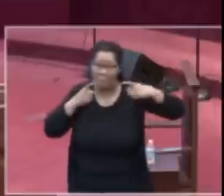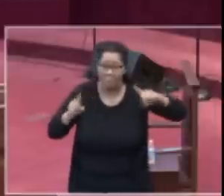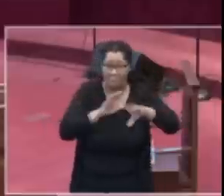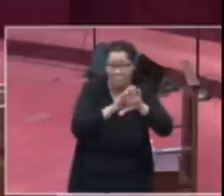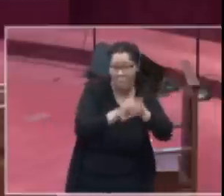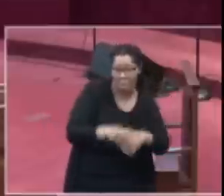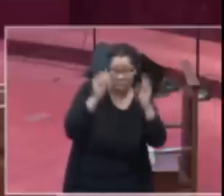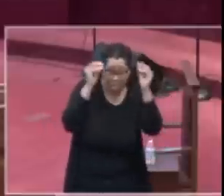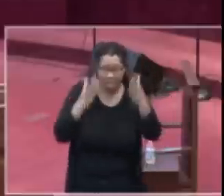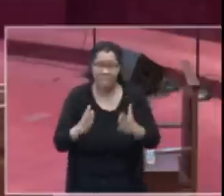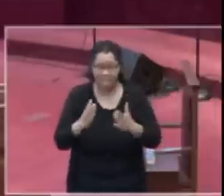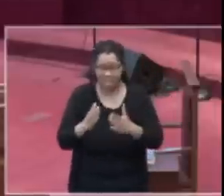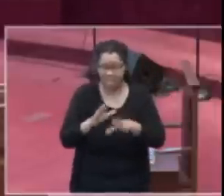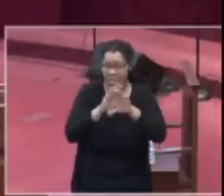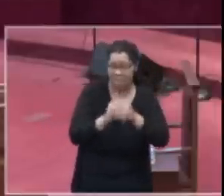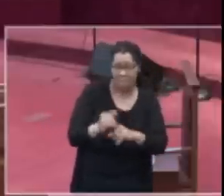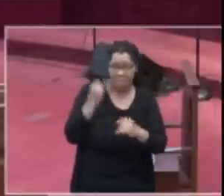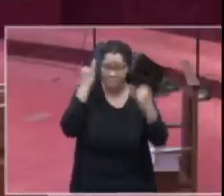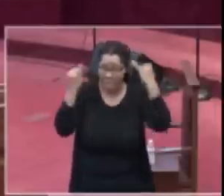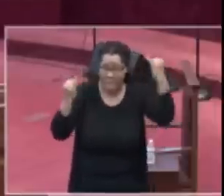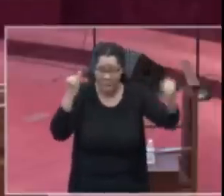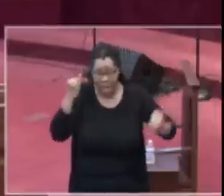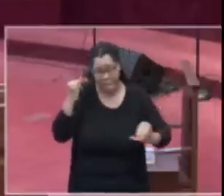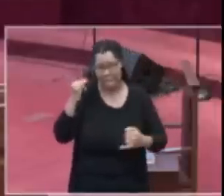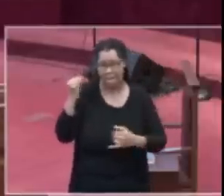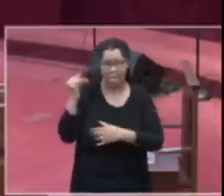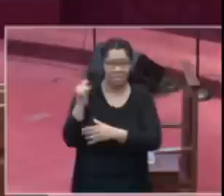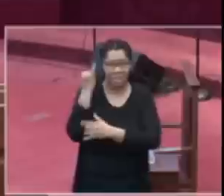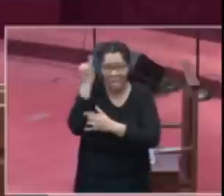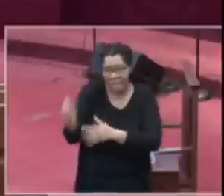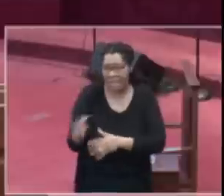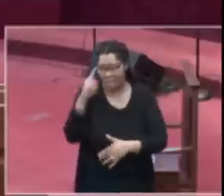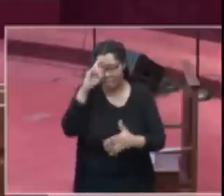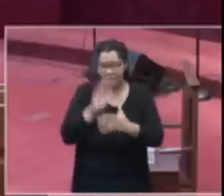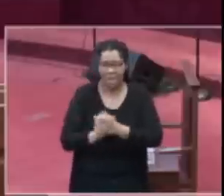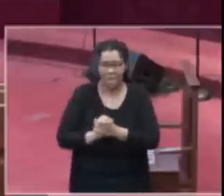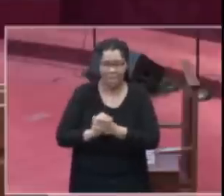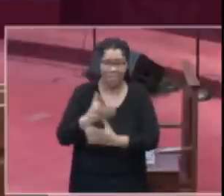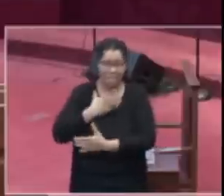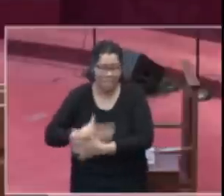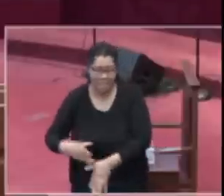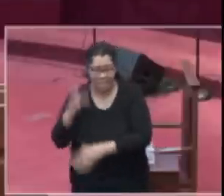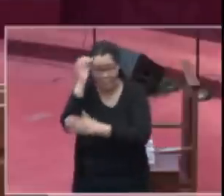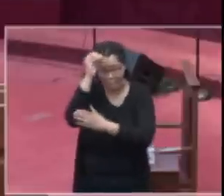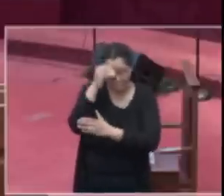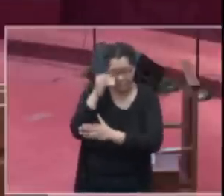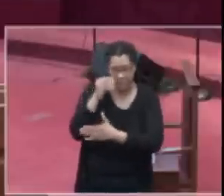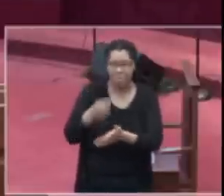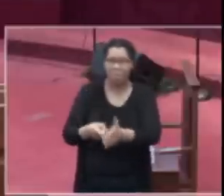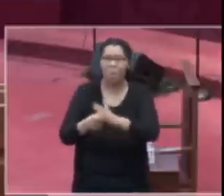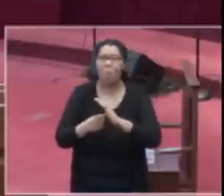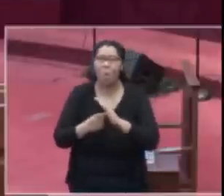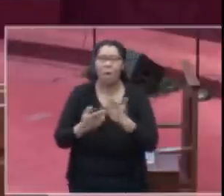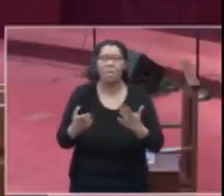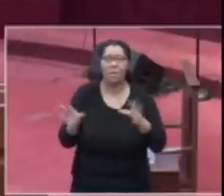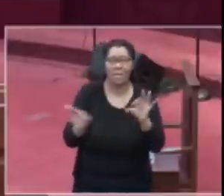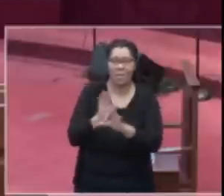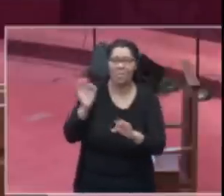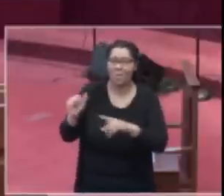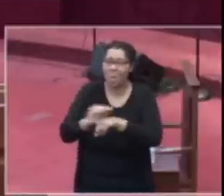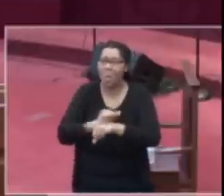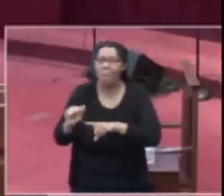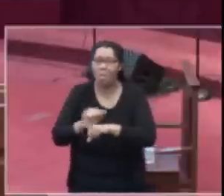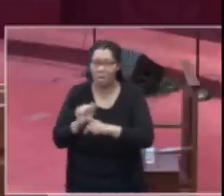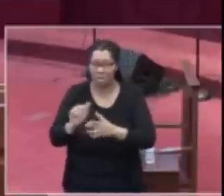promote their false ideas and beliefs, their desires and opinions. And it requires this spiritual